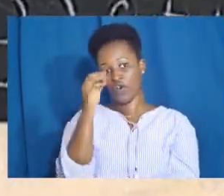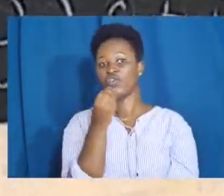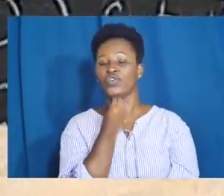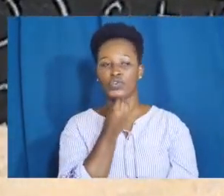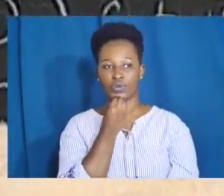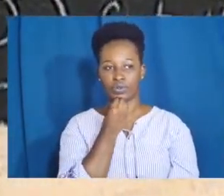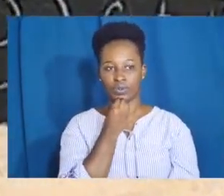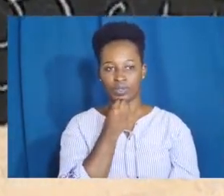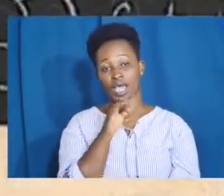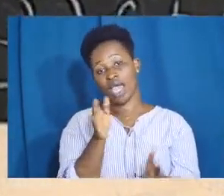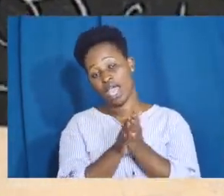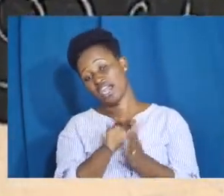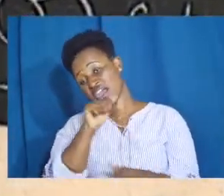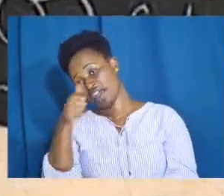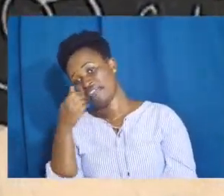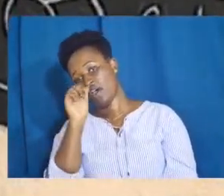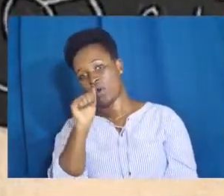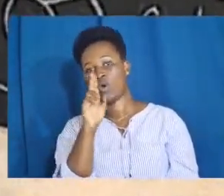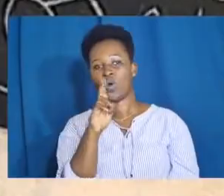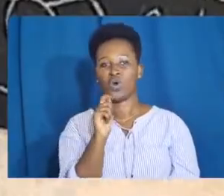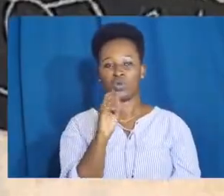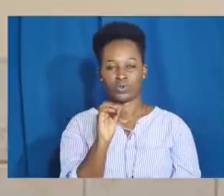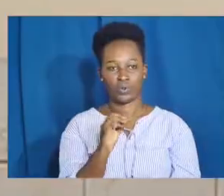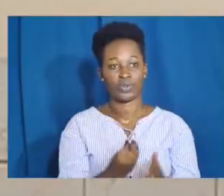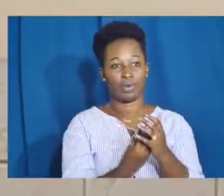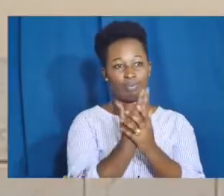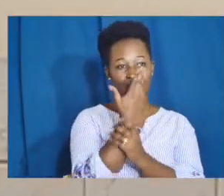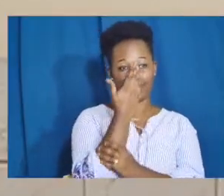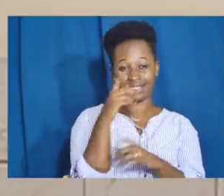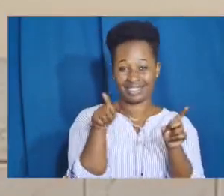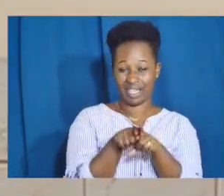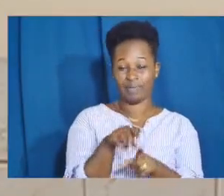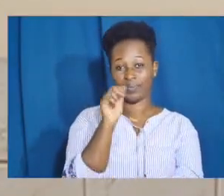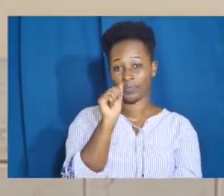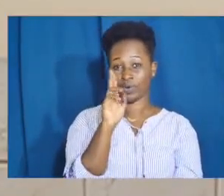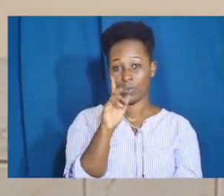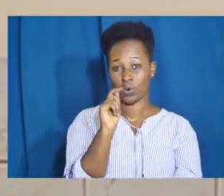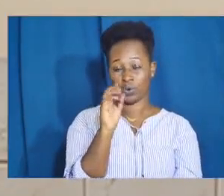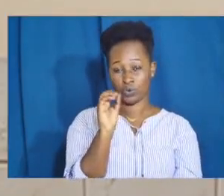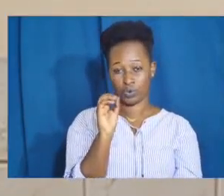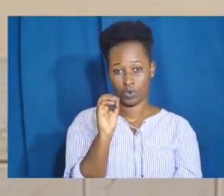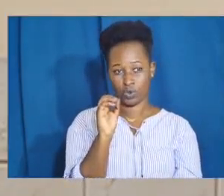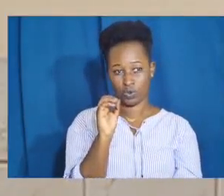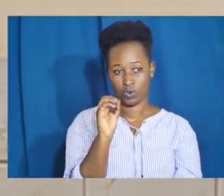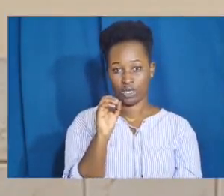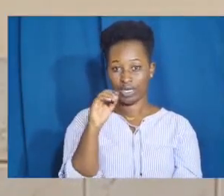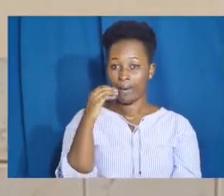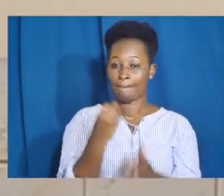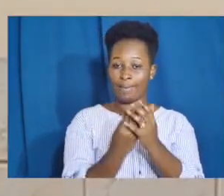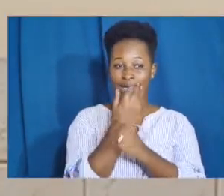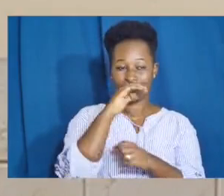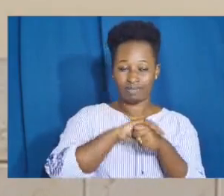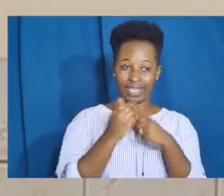are autotrophic. They can make their own food. Plants are autotrophic. Plants make their own